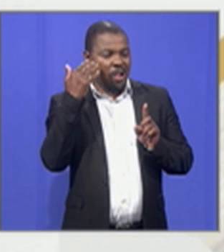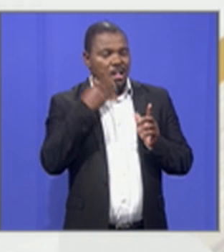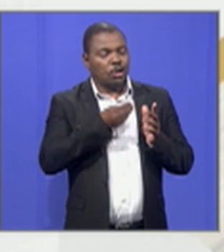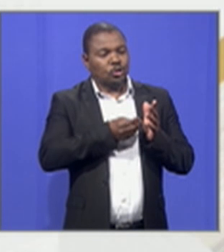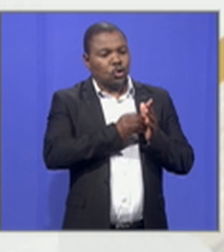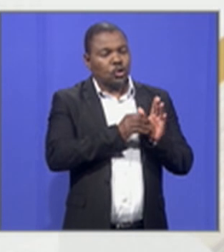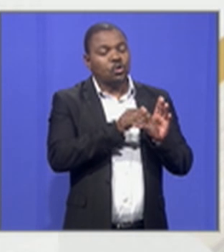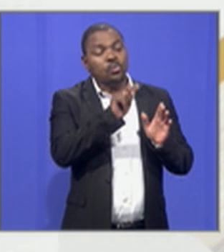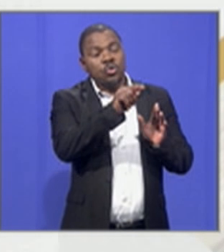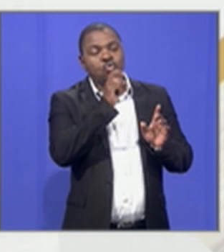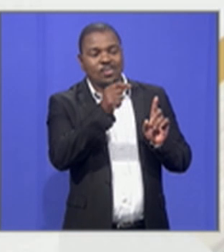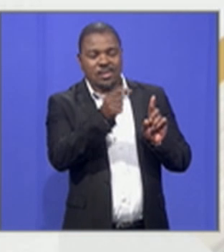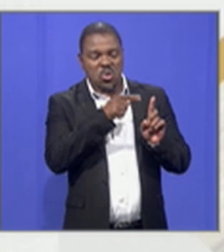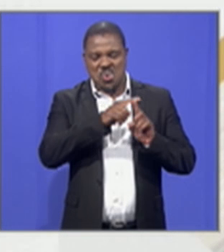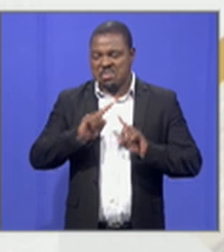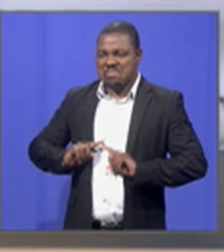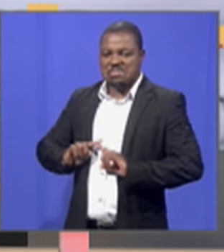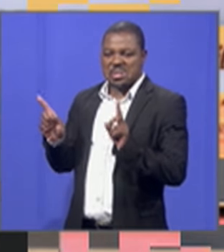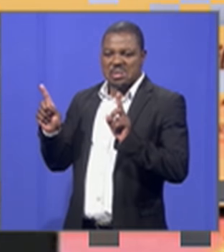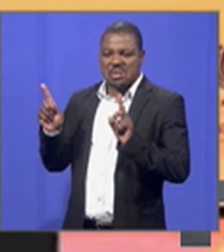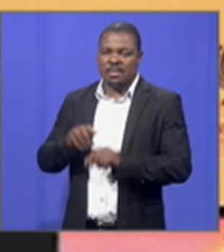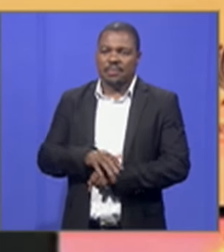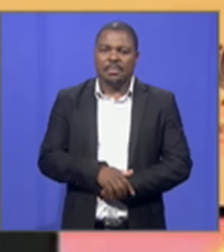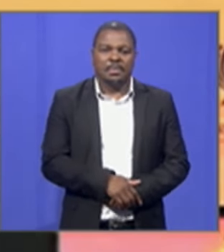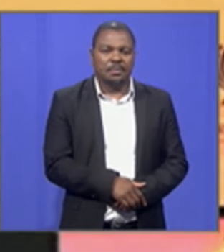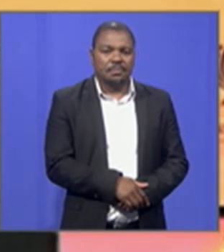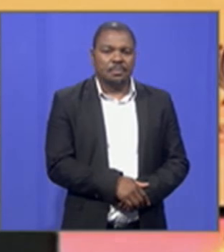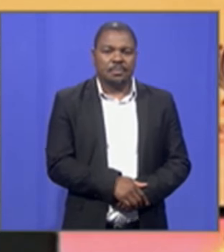sedirišwa sa digongwana tša bosenyi.